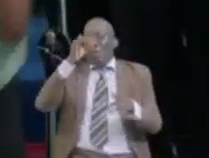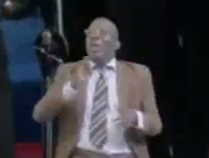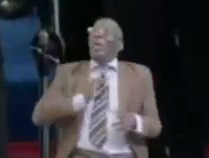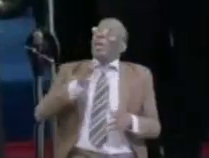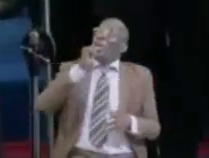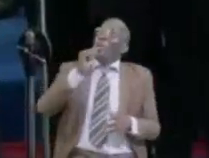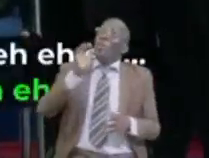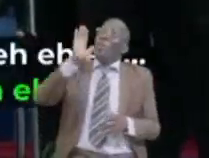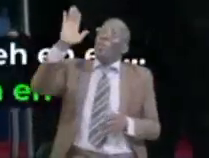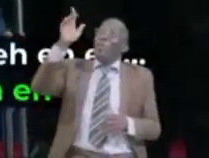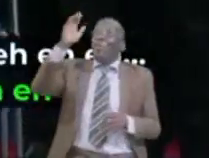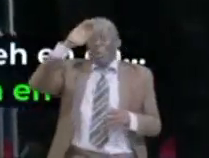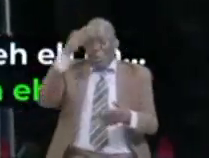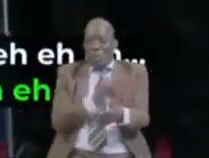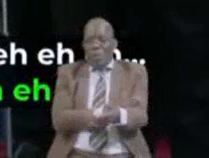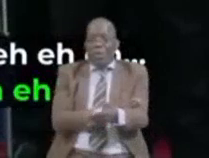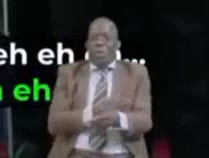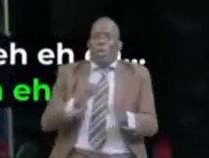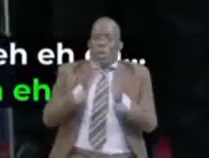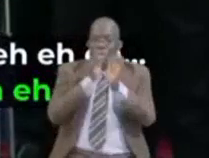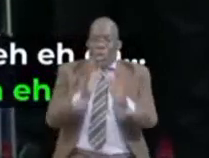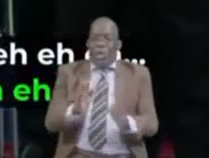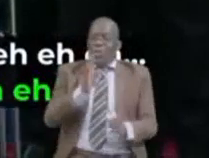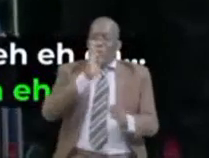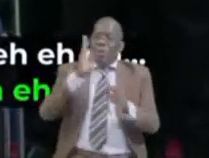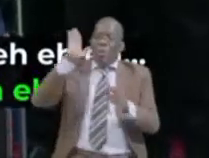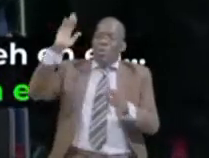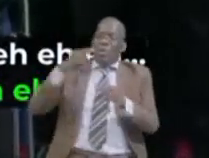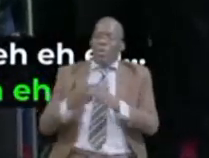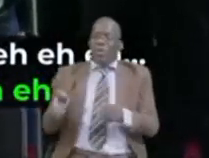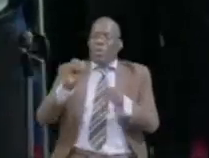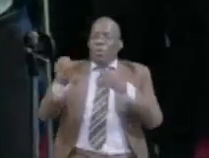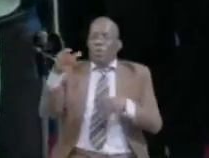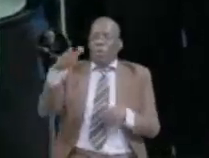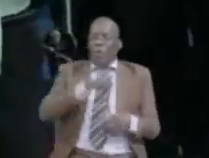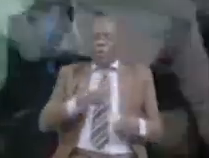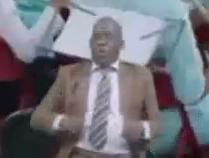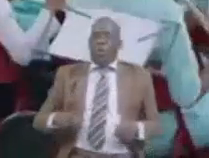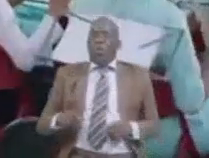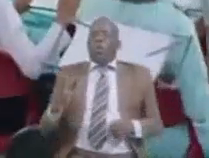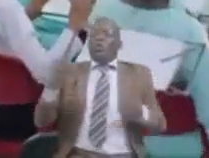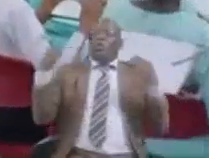son, blessed be your holy name. So